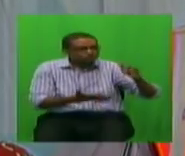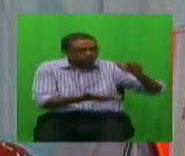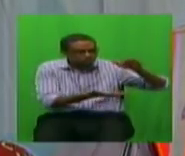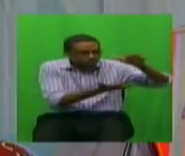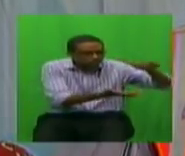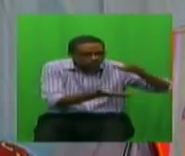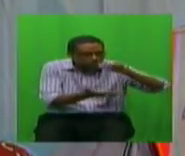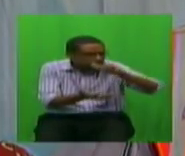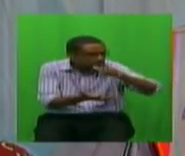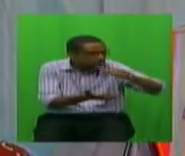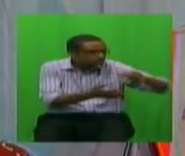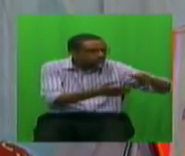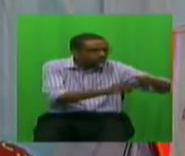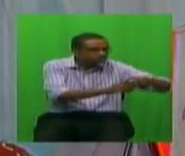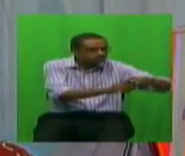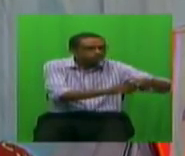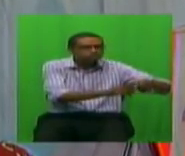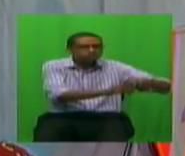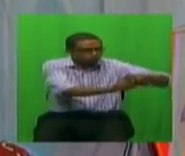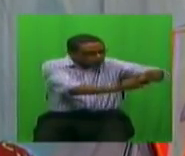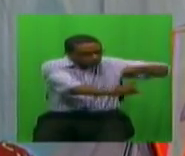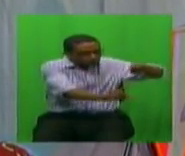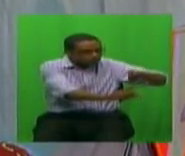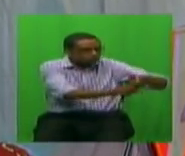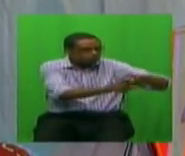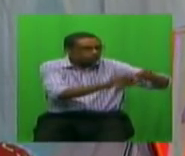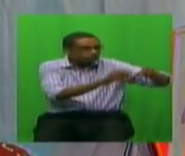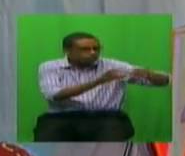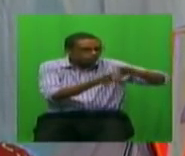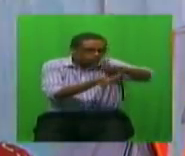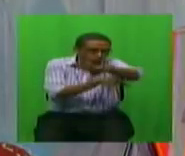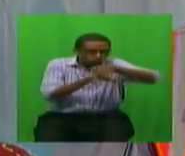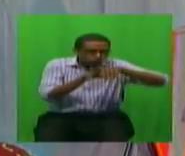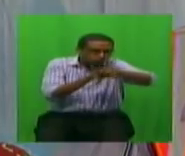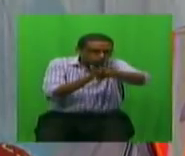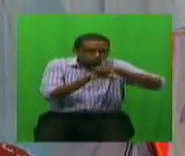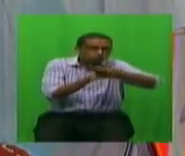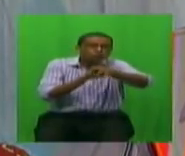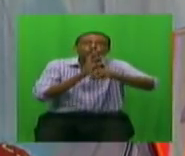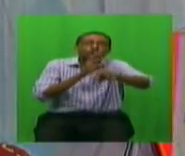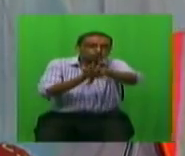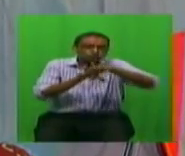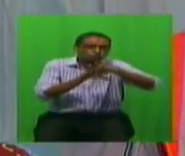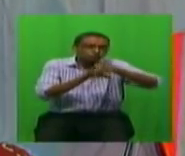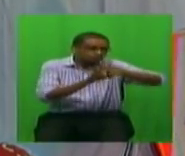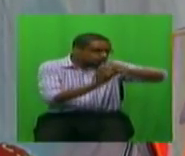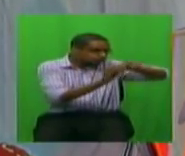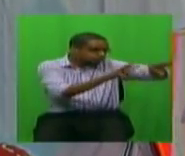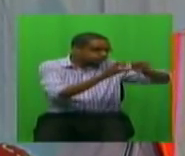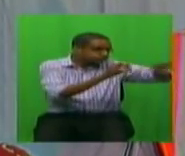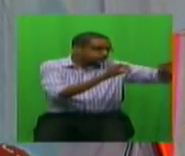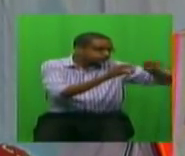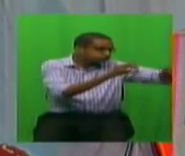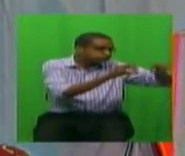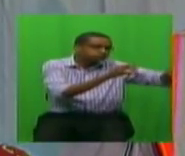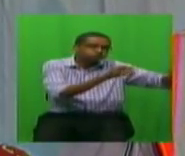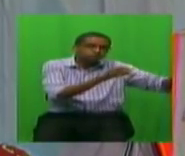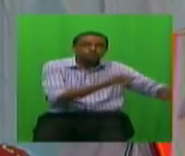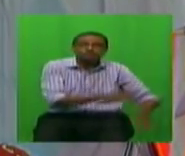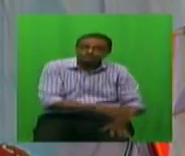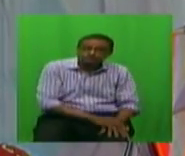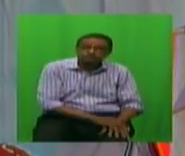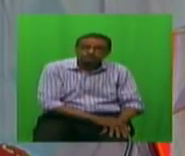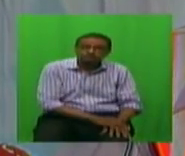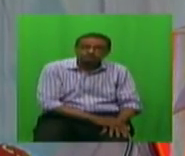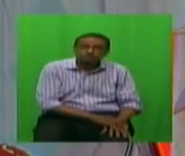water out as quickly as possible. So we are monitoring that. During the flood, we did get some shifting of some of the pumps. Some of the